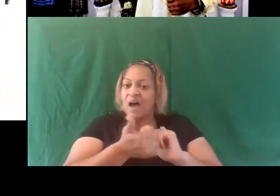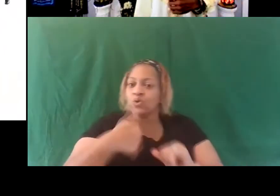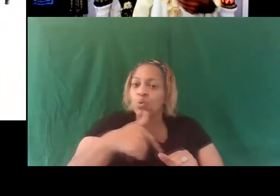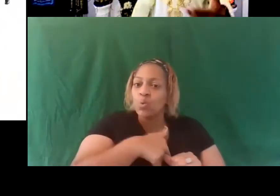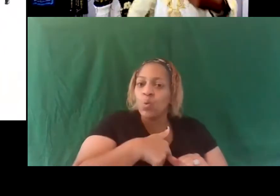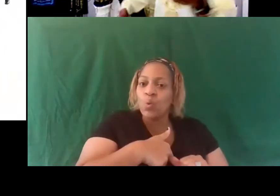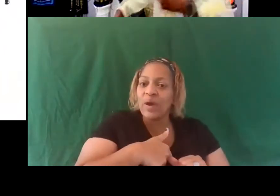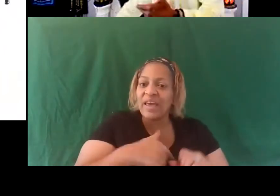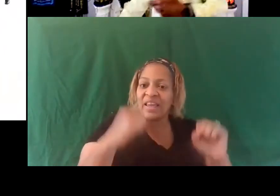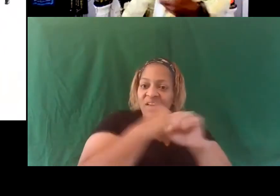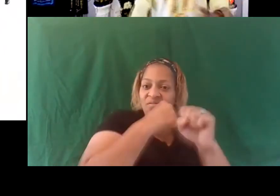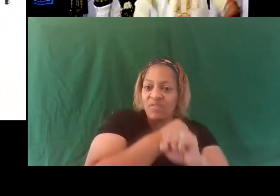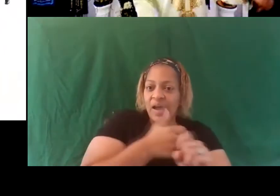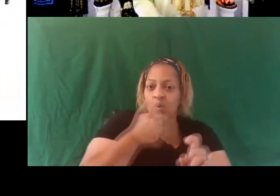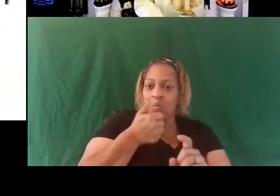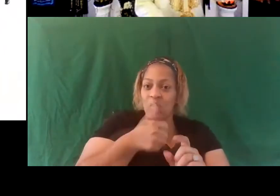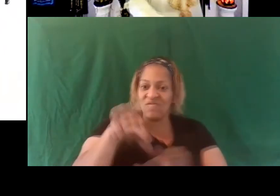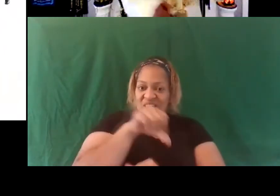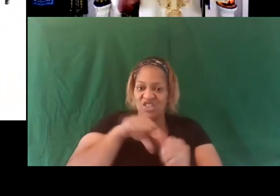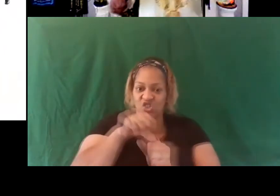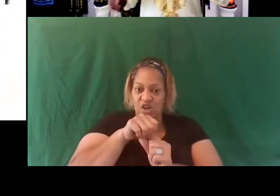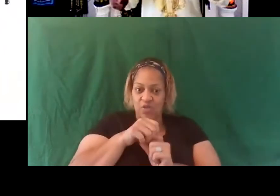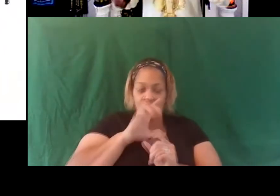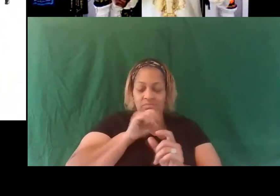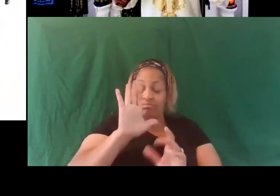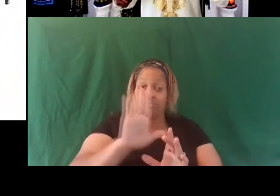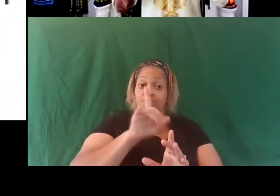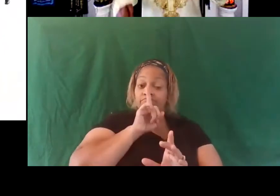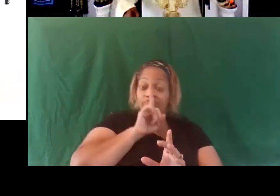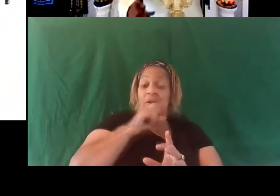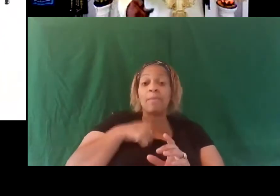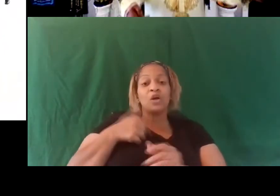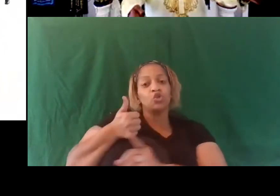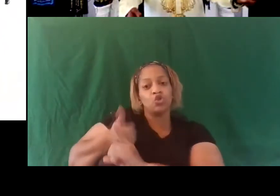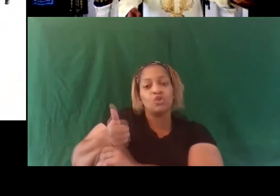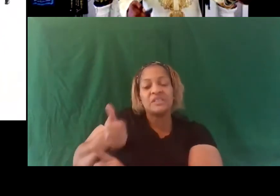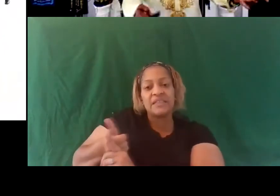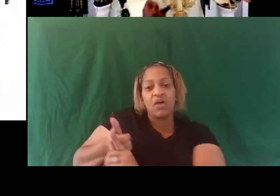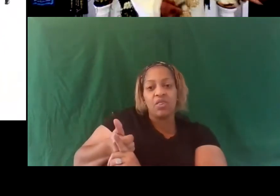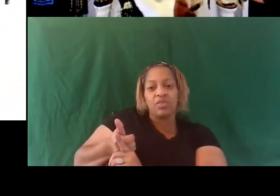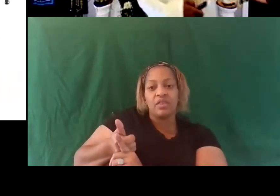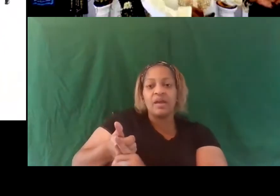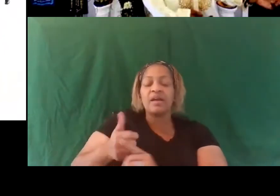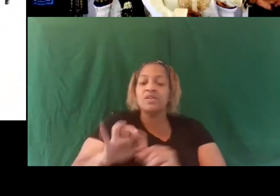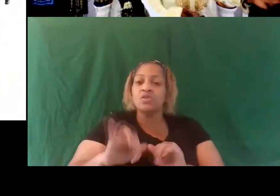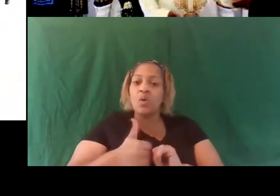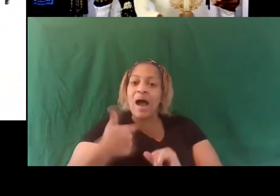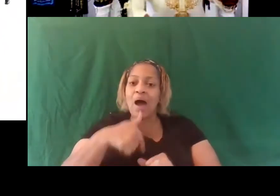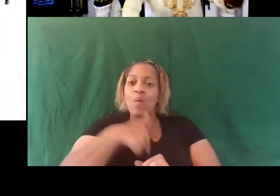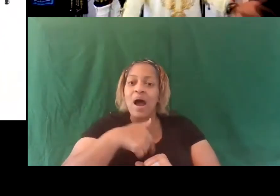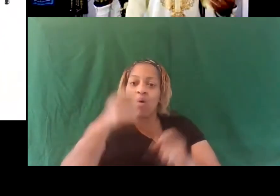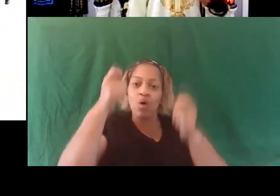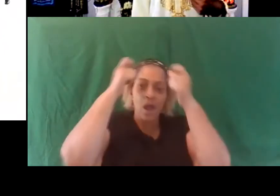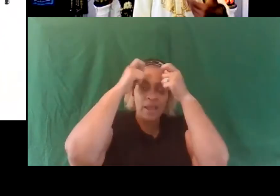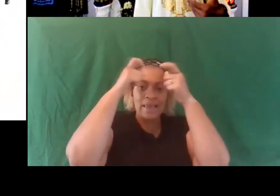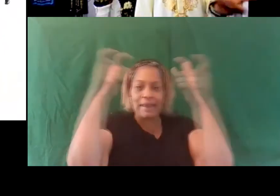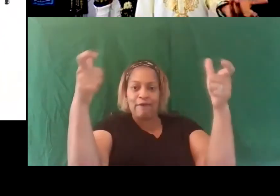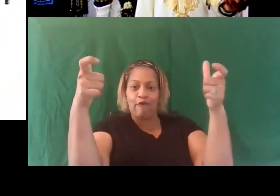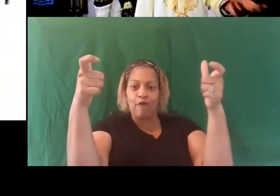selves? How are we the one who is allowing shadow, the ego, to hold us back when